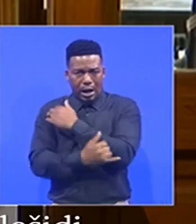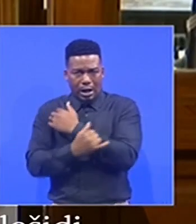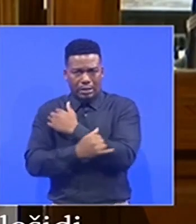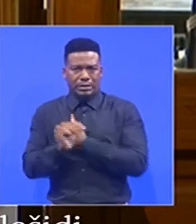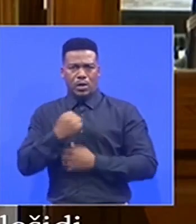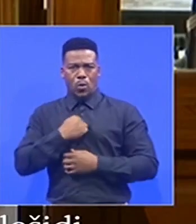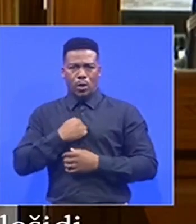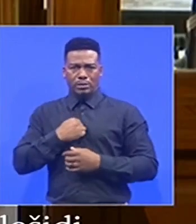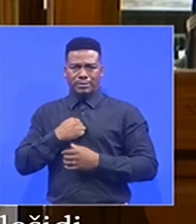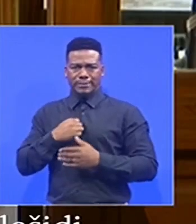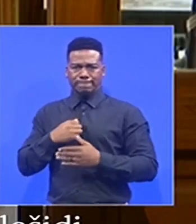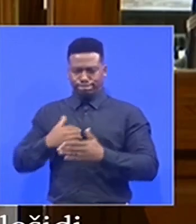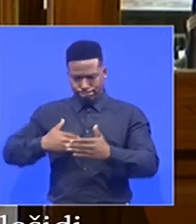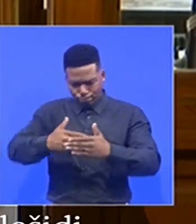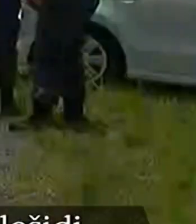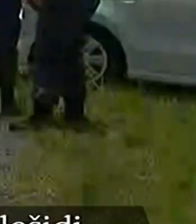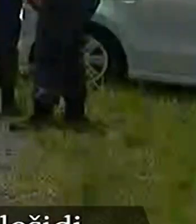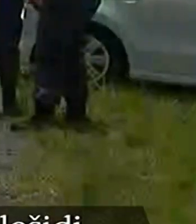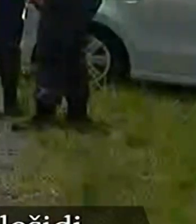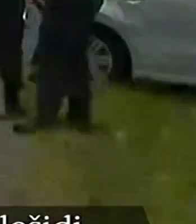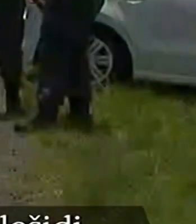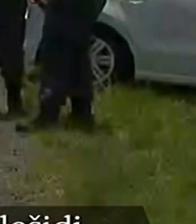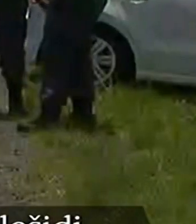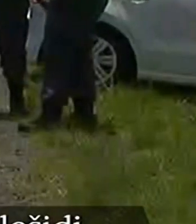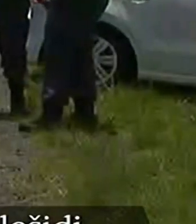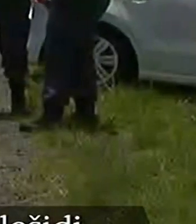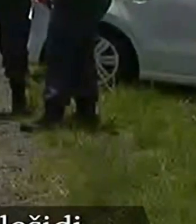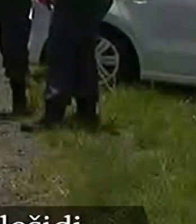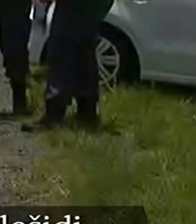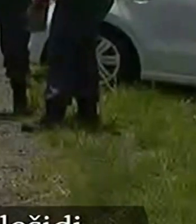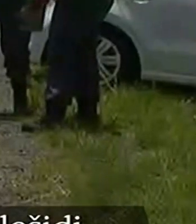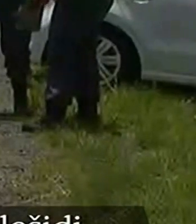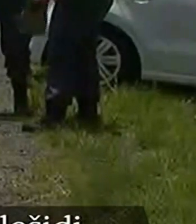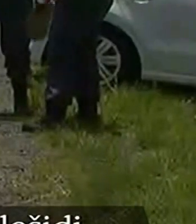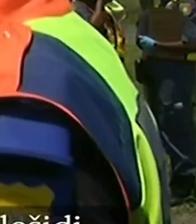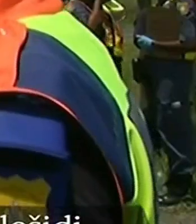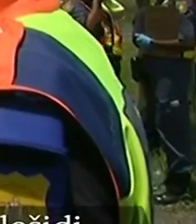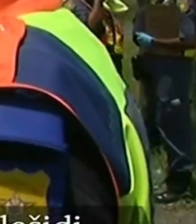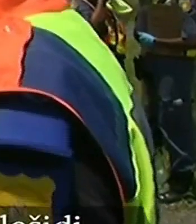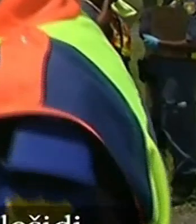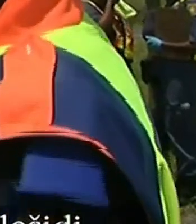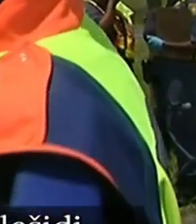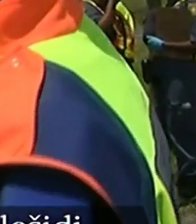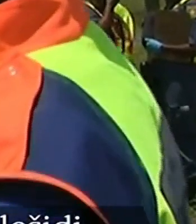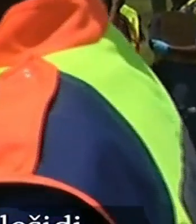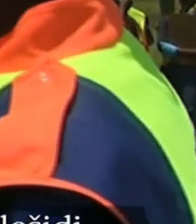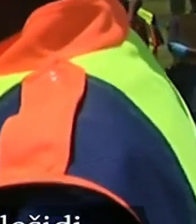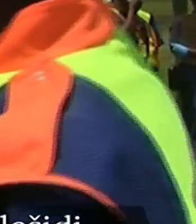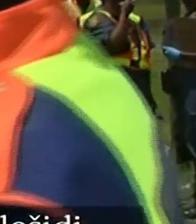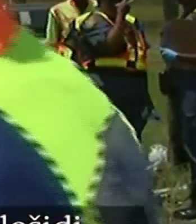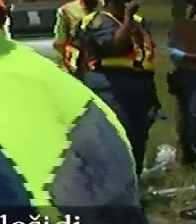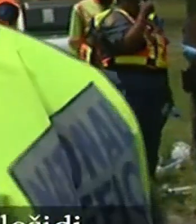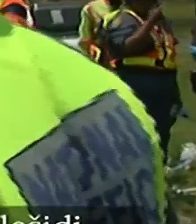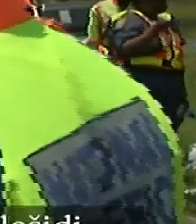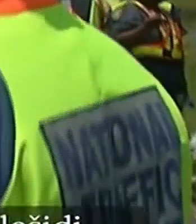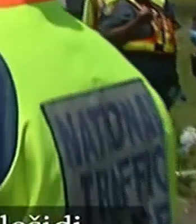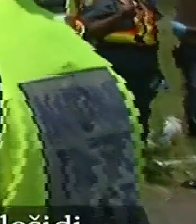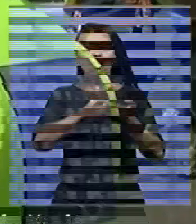year. Health workers, law enforcement officials, firefighters,